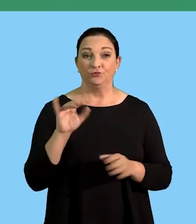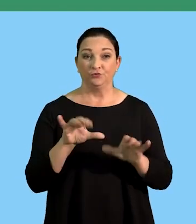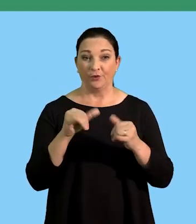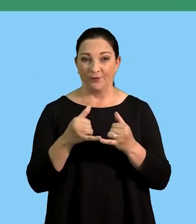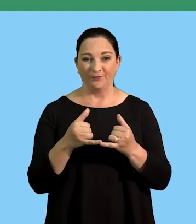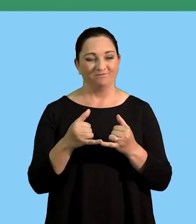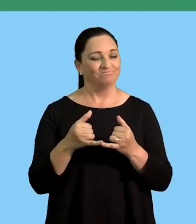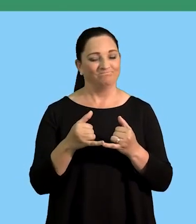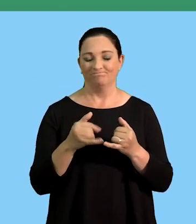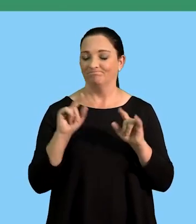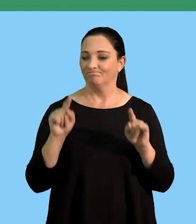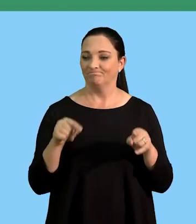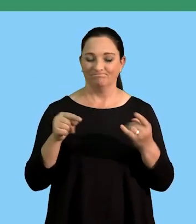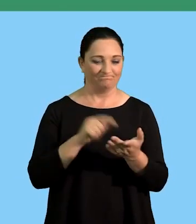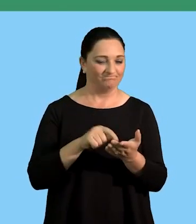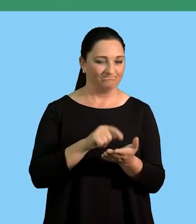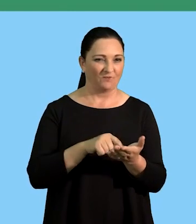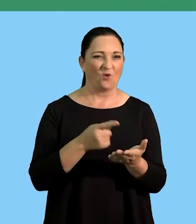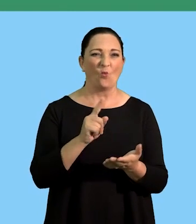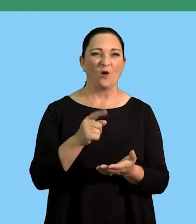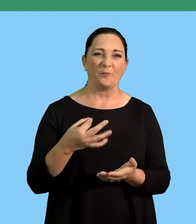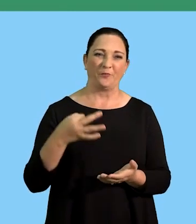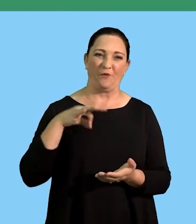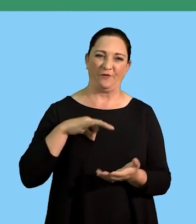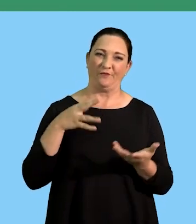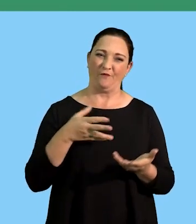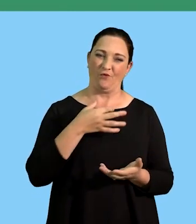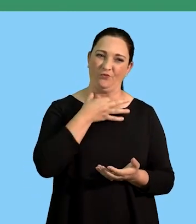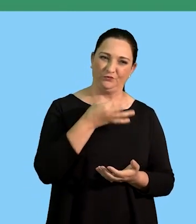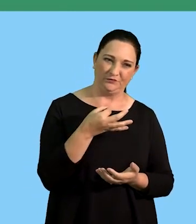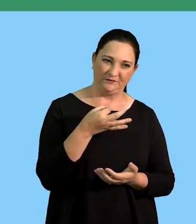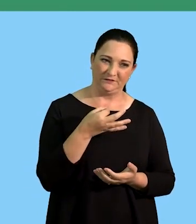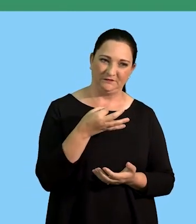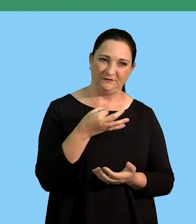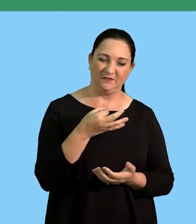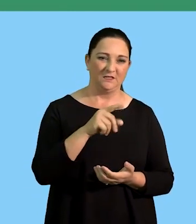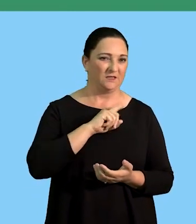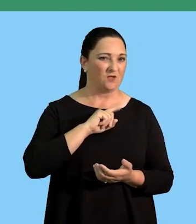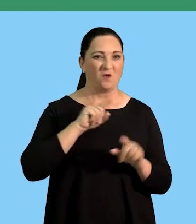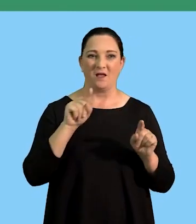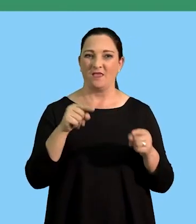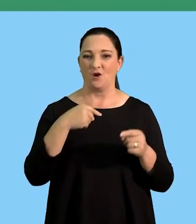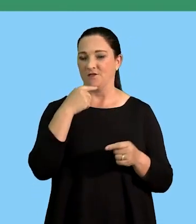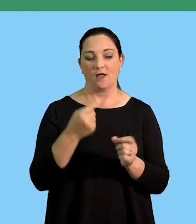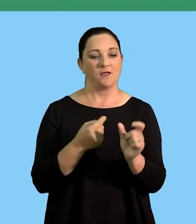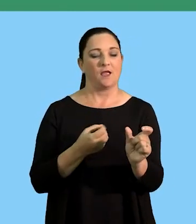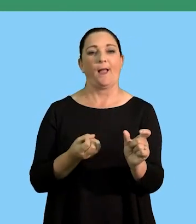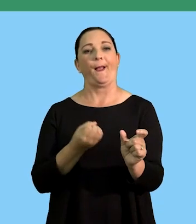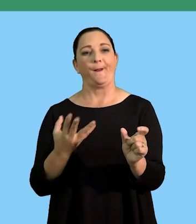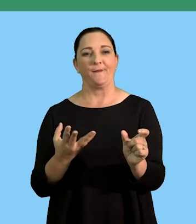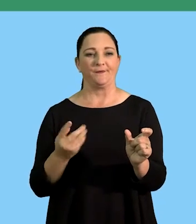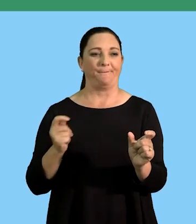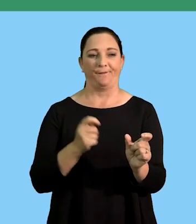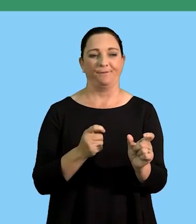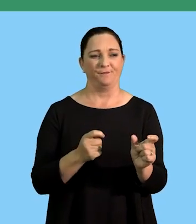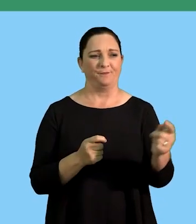that the insurance company cannot calculate the profitability of the risk, and therefore they cannot work out a premium that